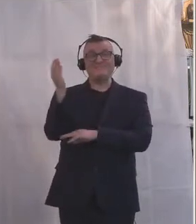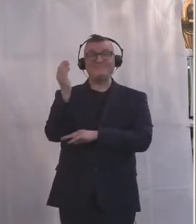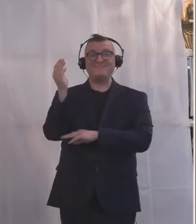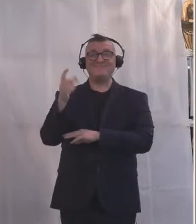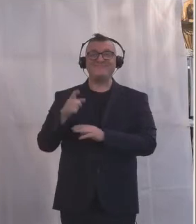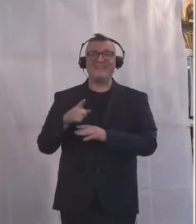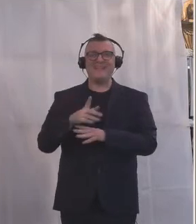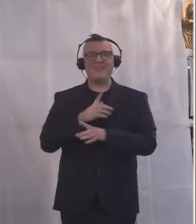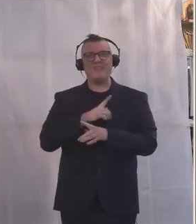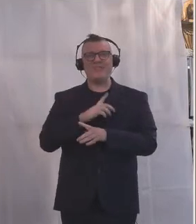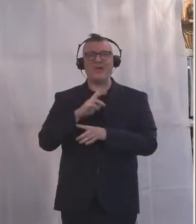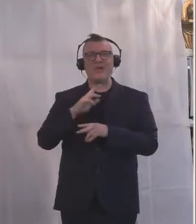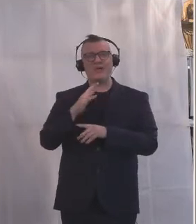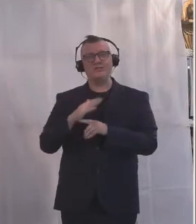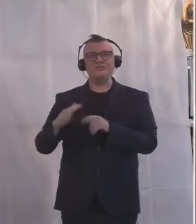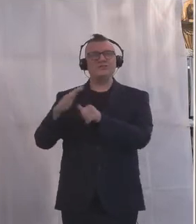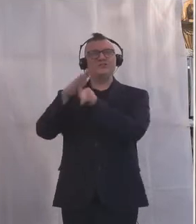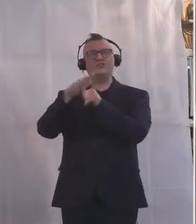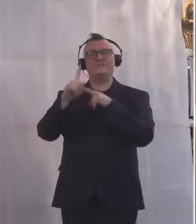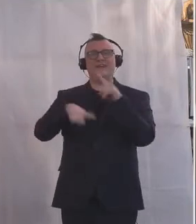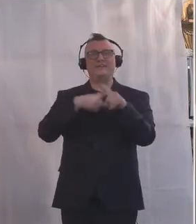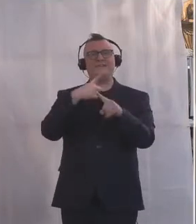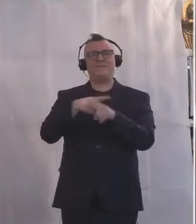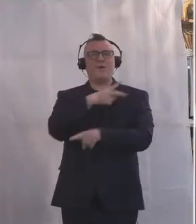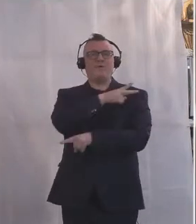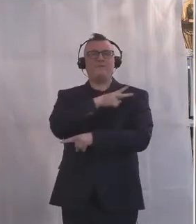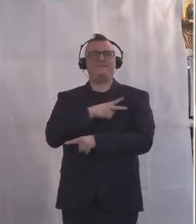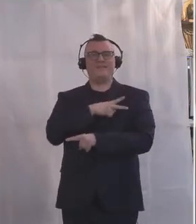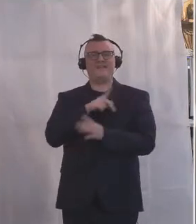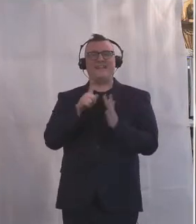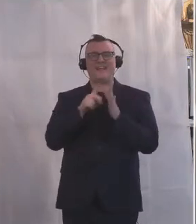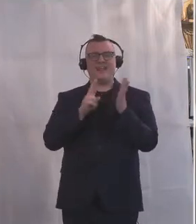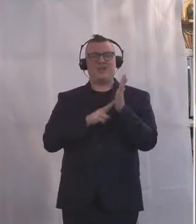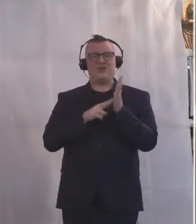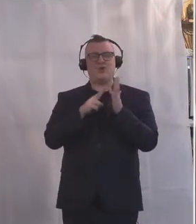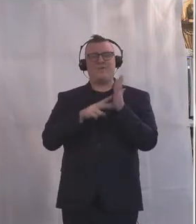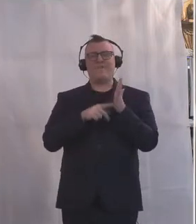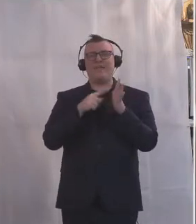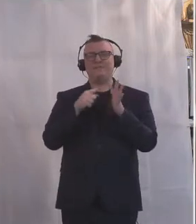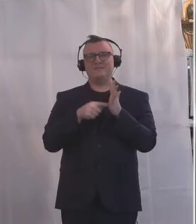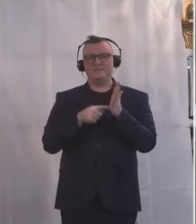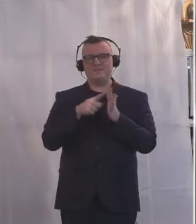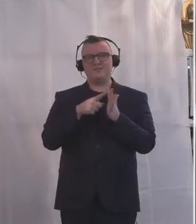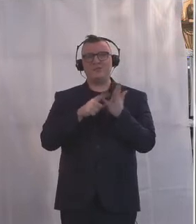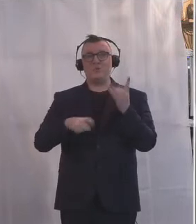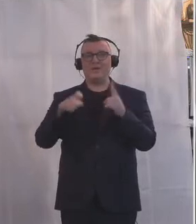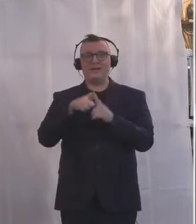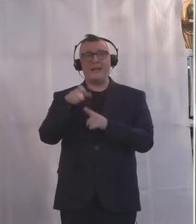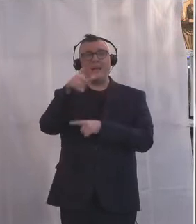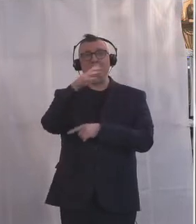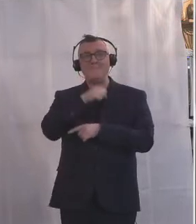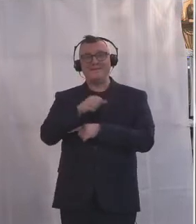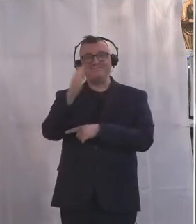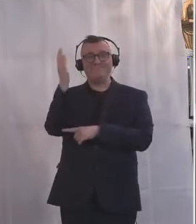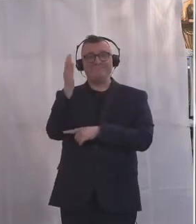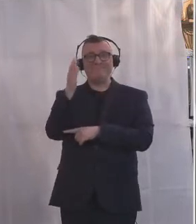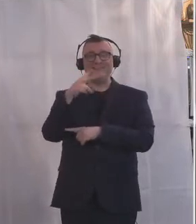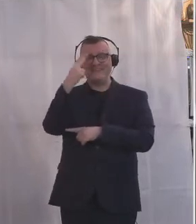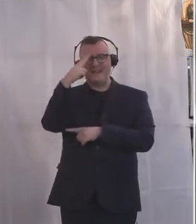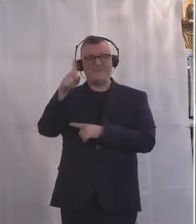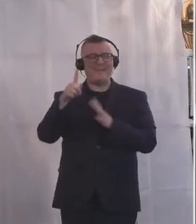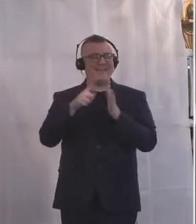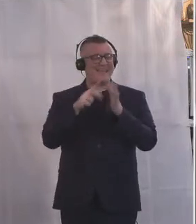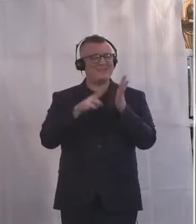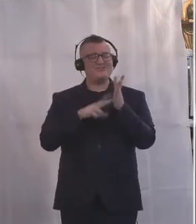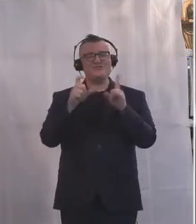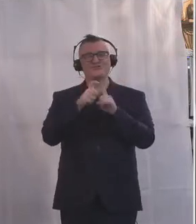introduce the Chief Executive Officer of Innovate UK, Indro Mukherjee, to say a few words. So we hear a lot